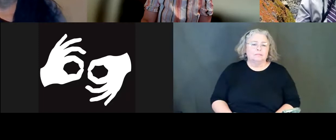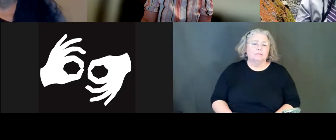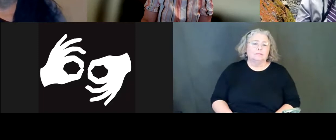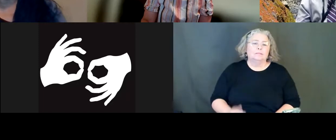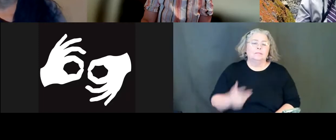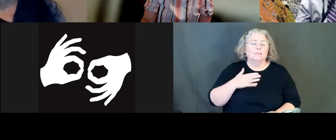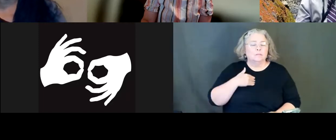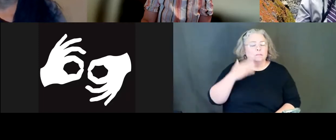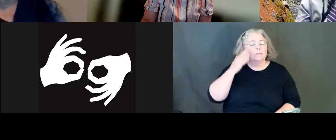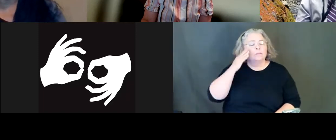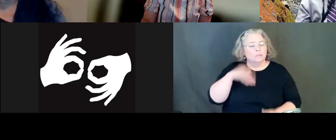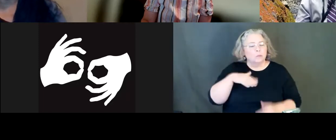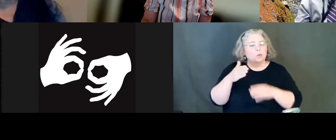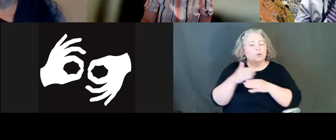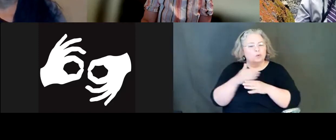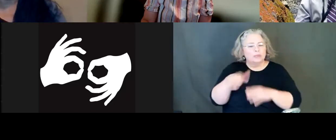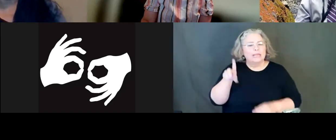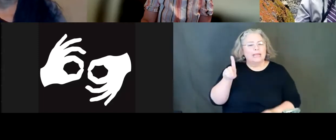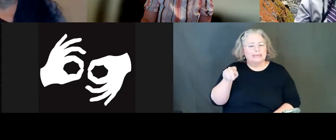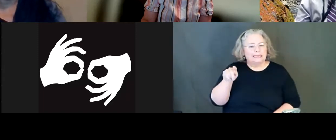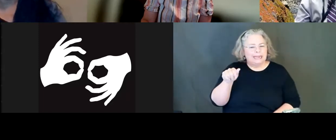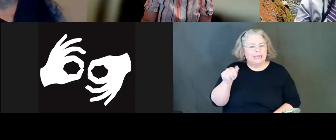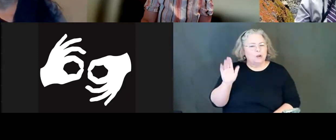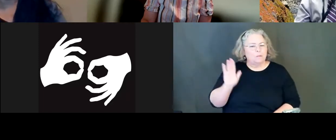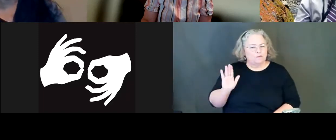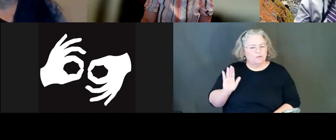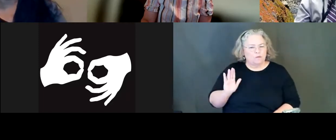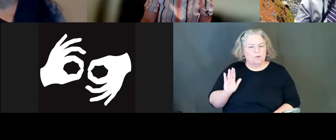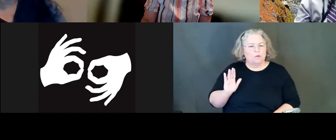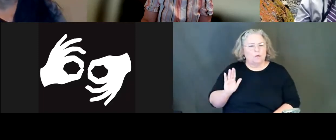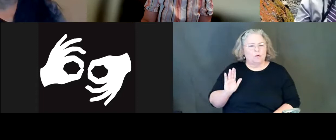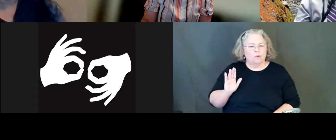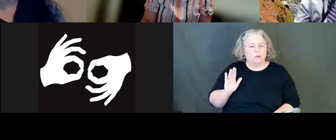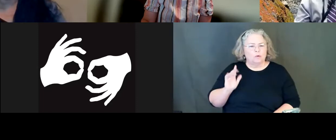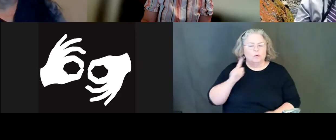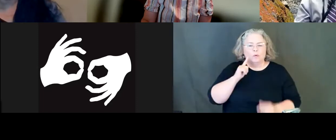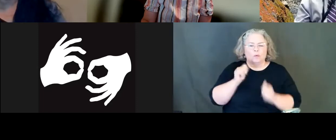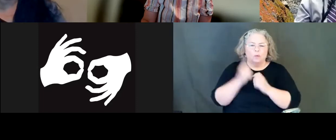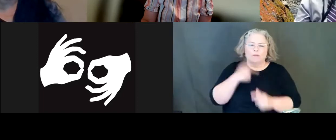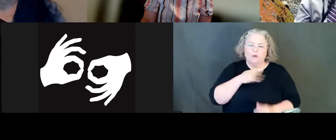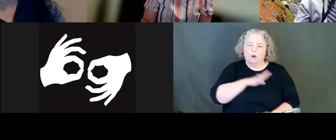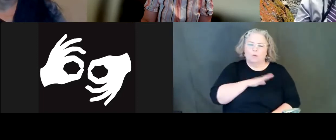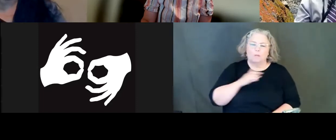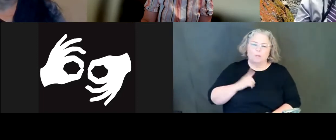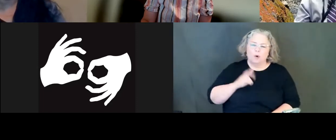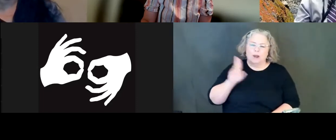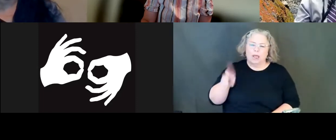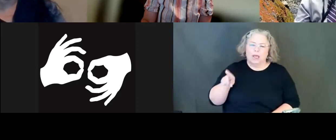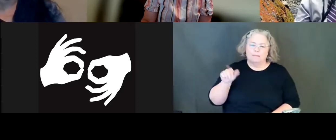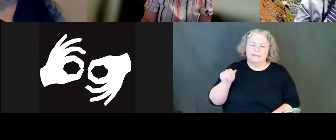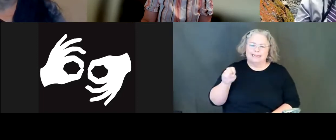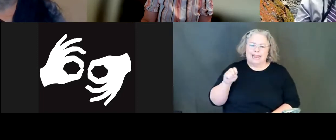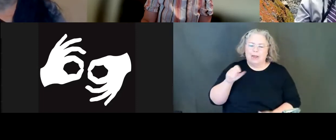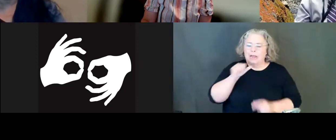I know that we have shared that data before at one of our board updates. I do not have it handy,